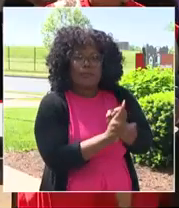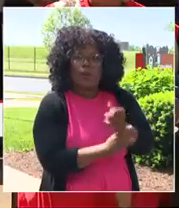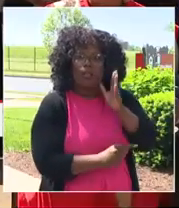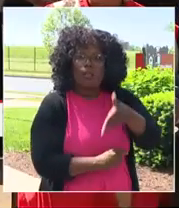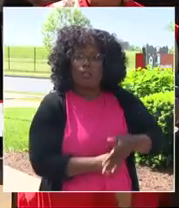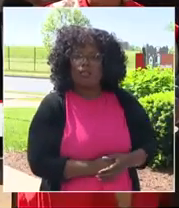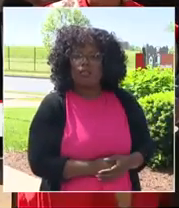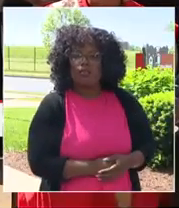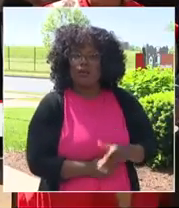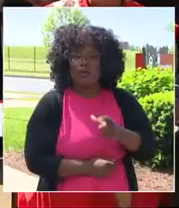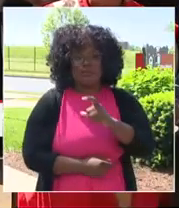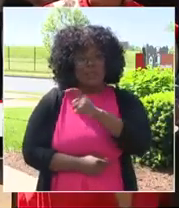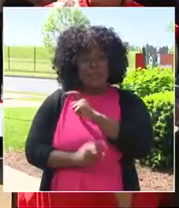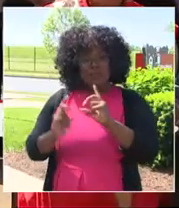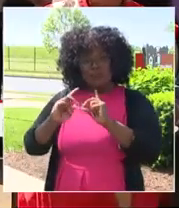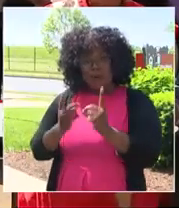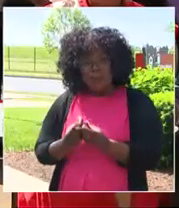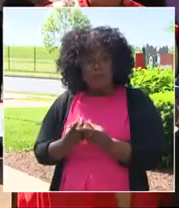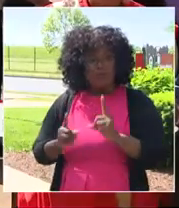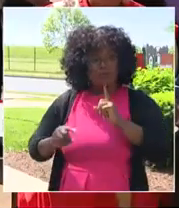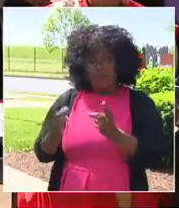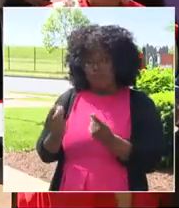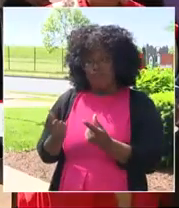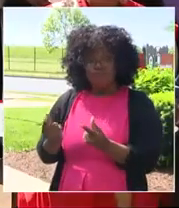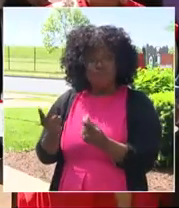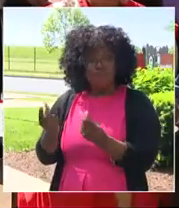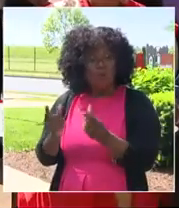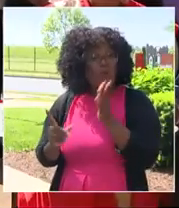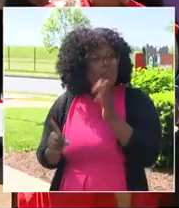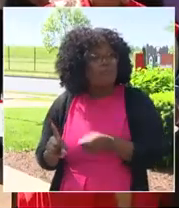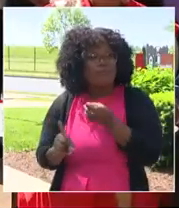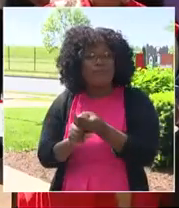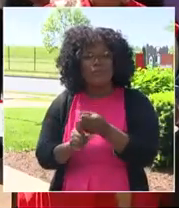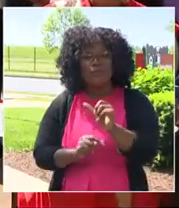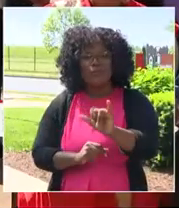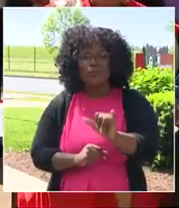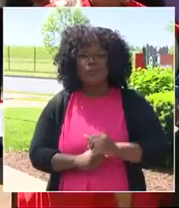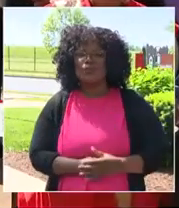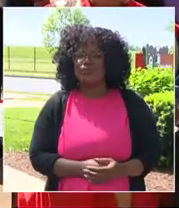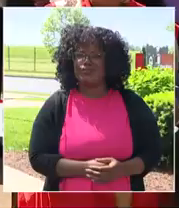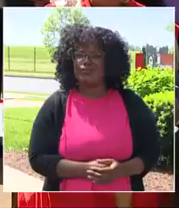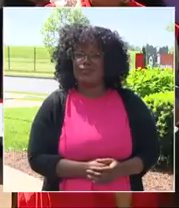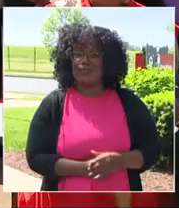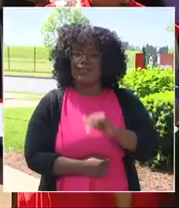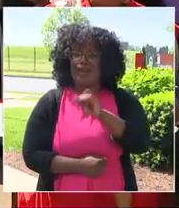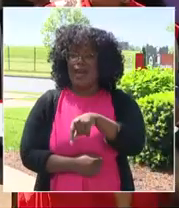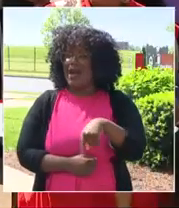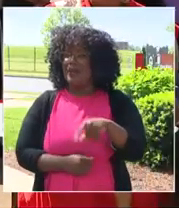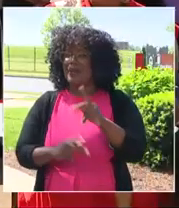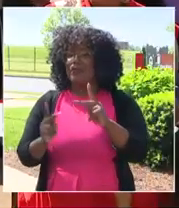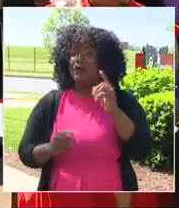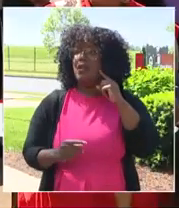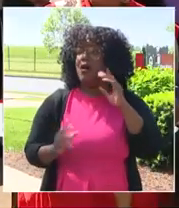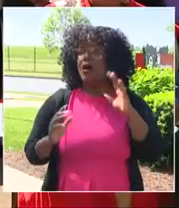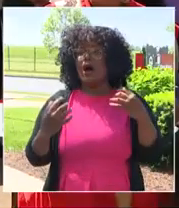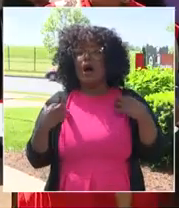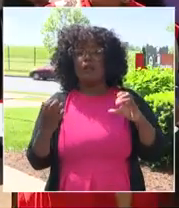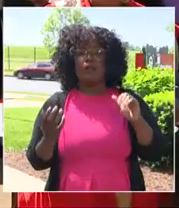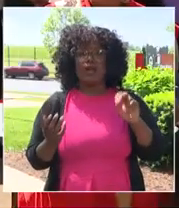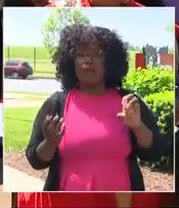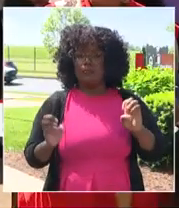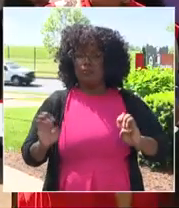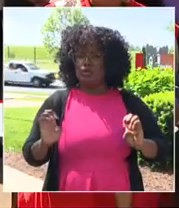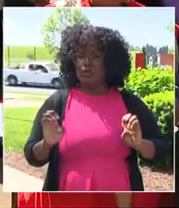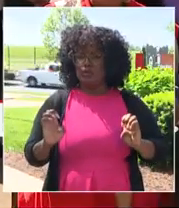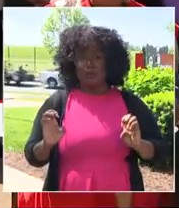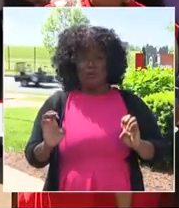police department's responses because people who are experiencing mental health emergencies wouldn't have